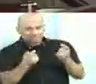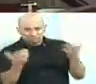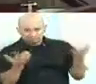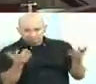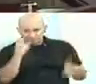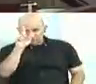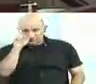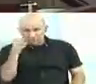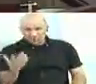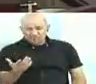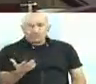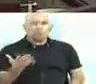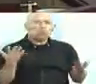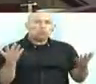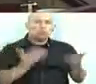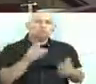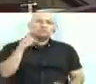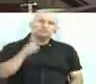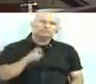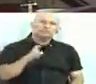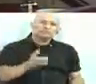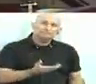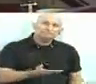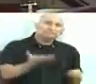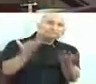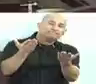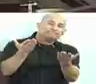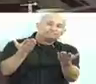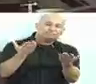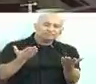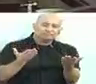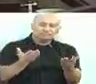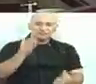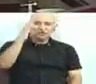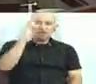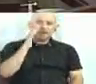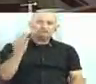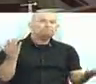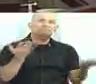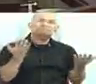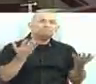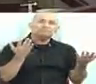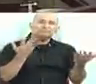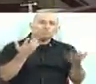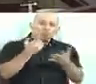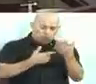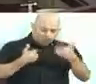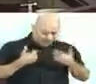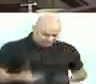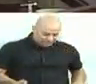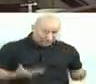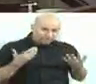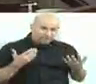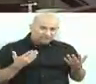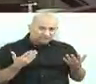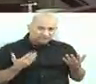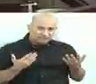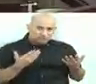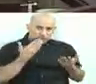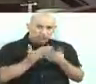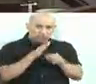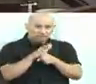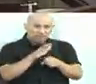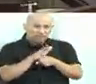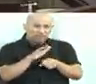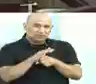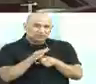soul? What shall I come with, God? What do I have that's good